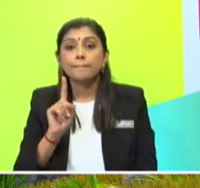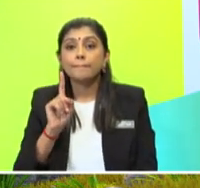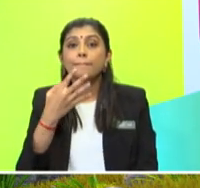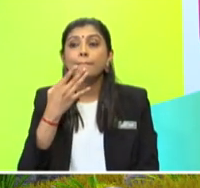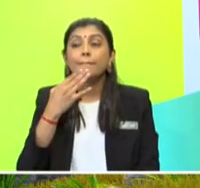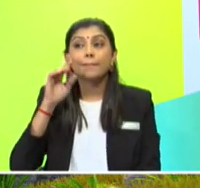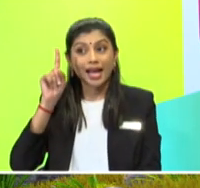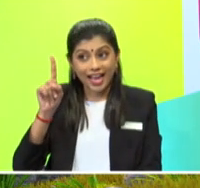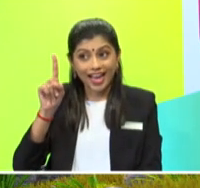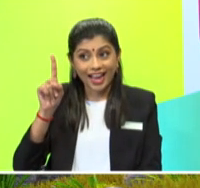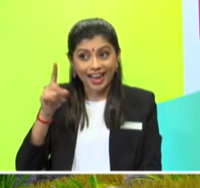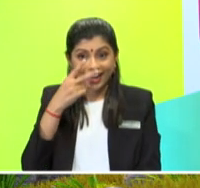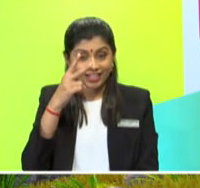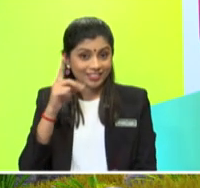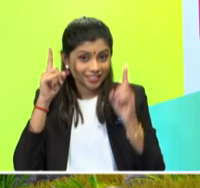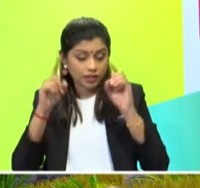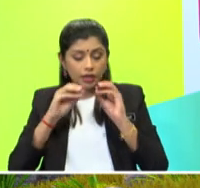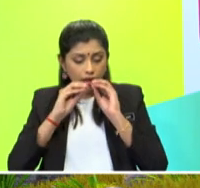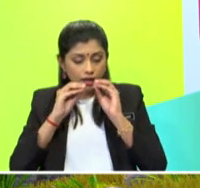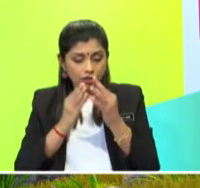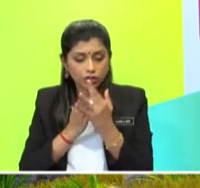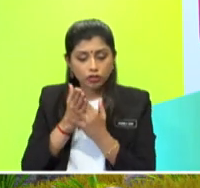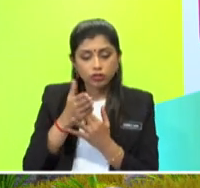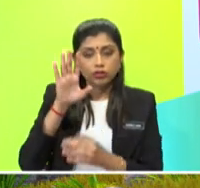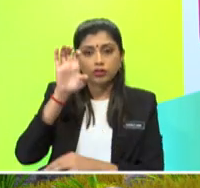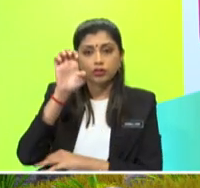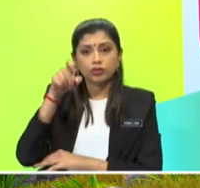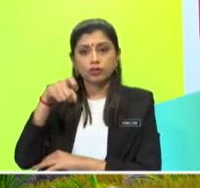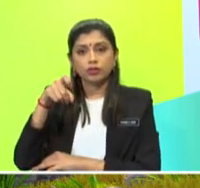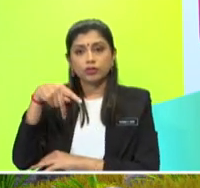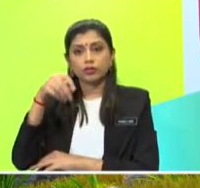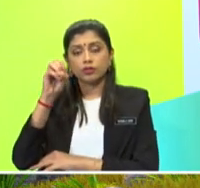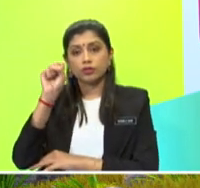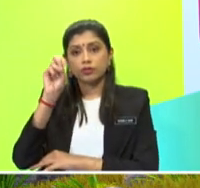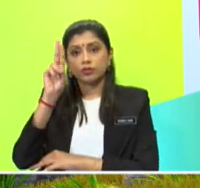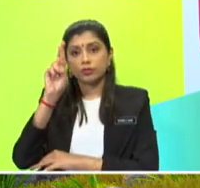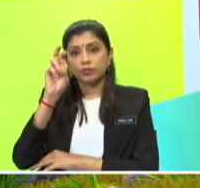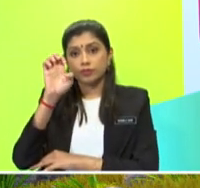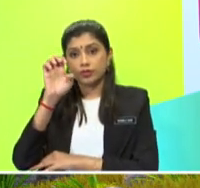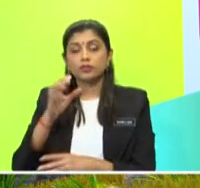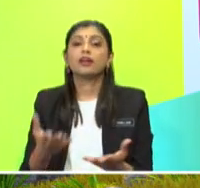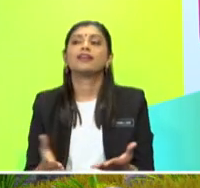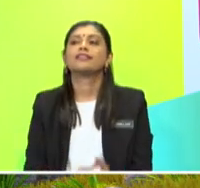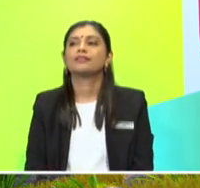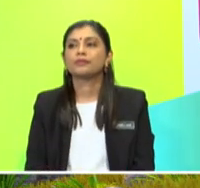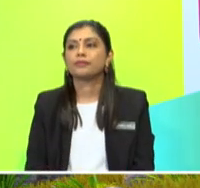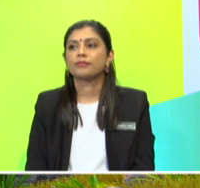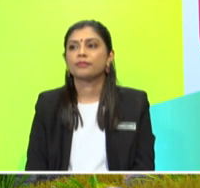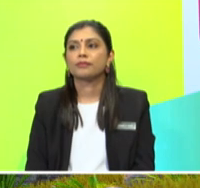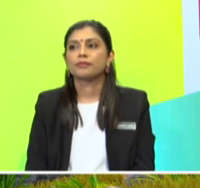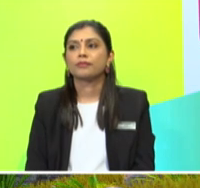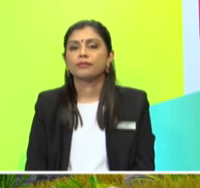the arrow. Yeah. Educate through exposure. And you know why I got the answer, improve quality of life? Because this is how the question